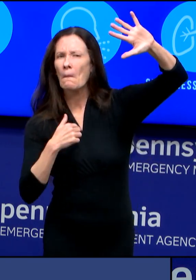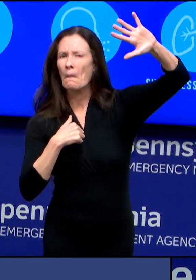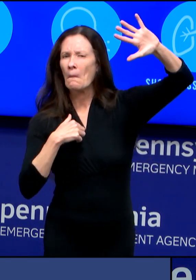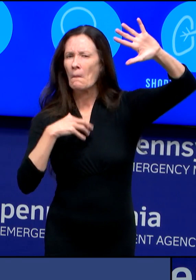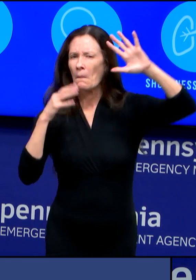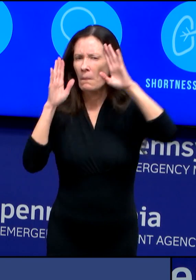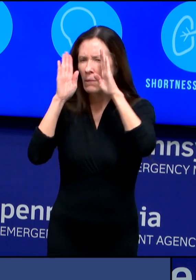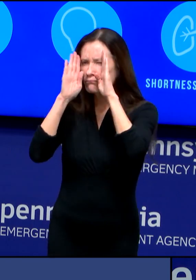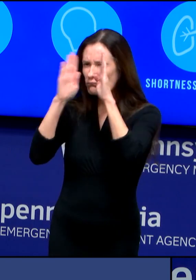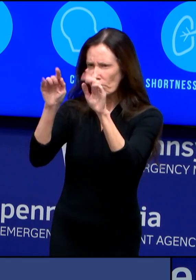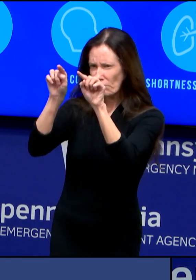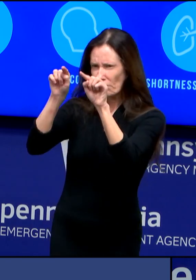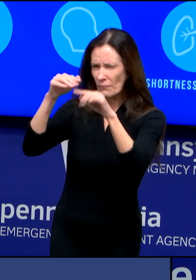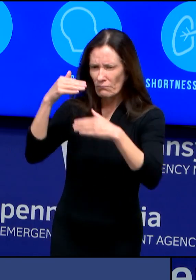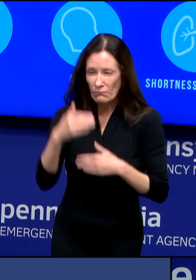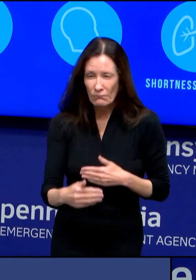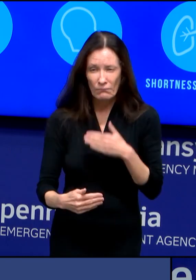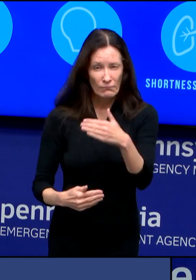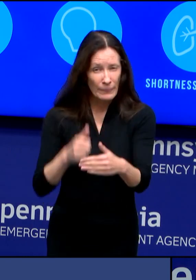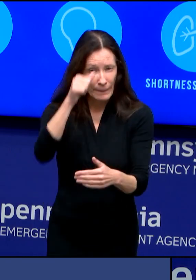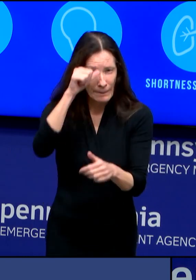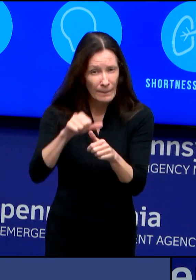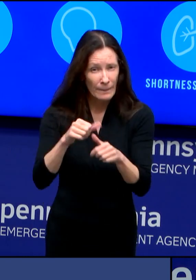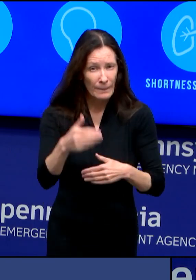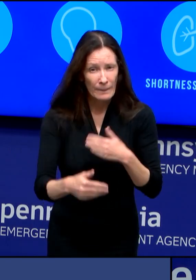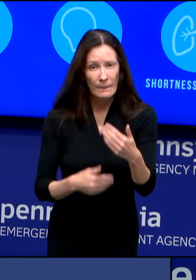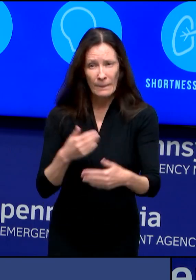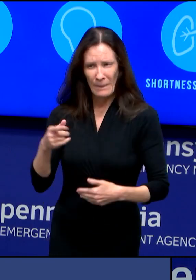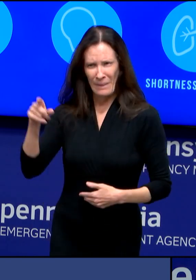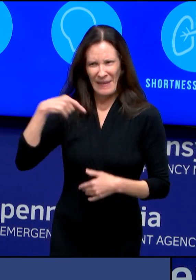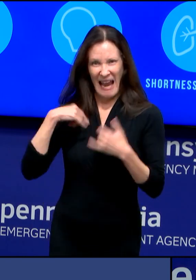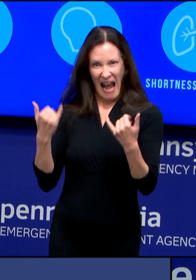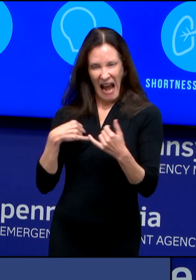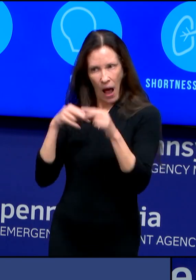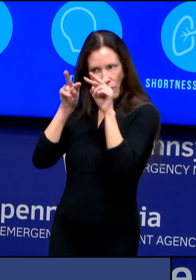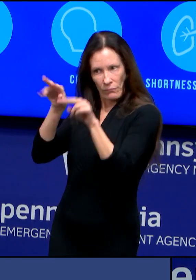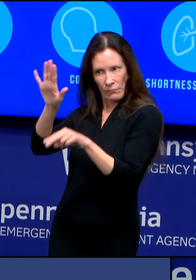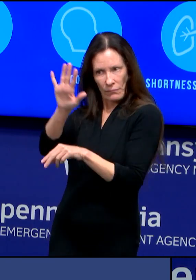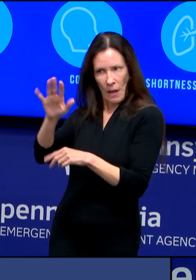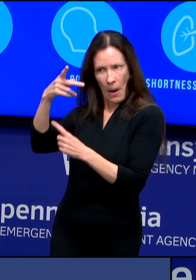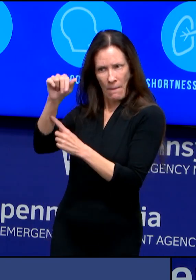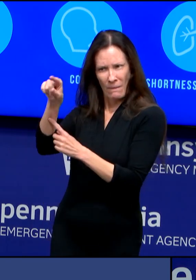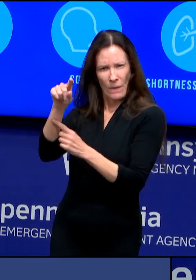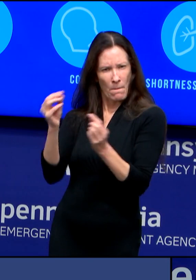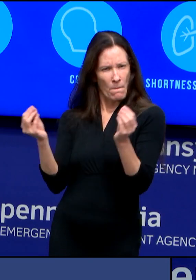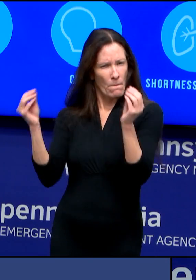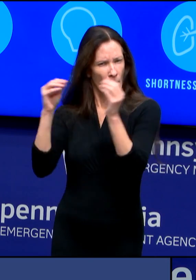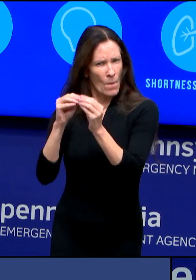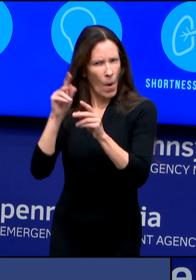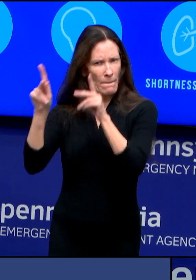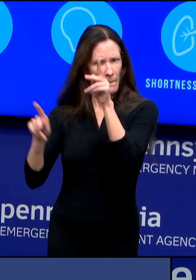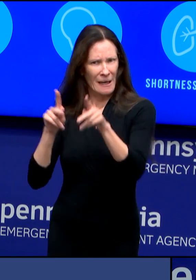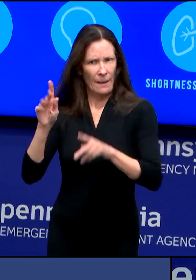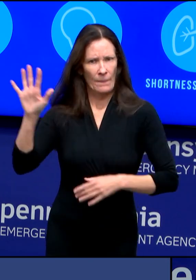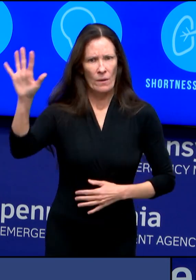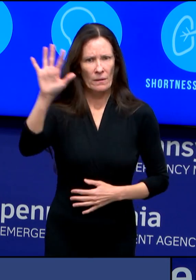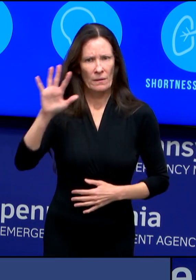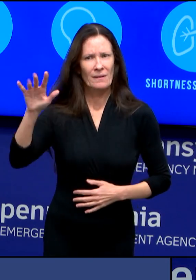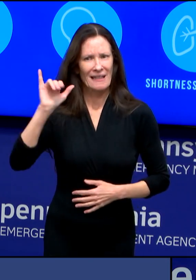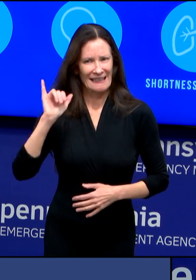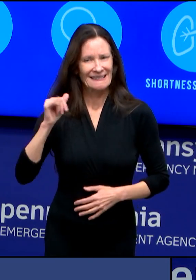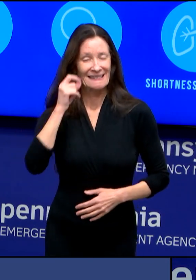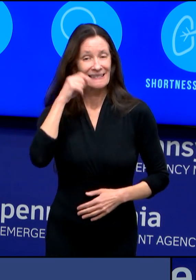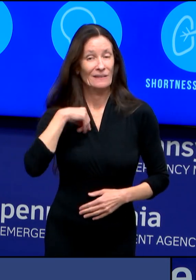spread at this time. And so that is why this order is targeted toward those specific counties. I think